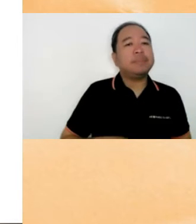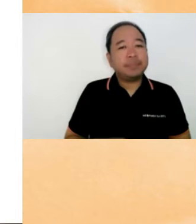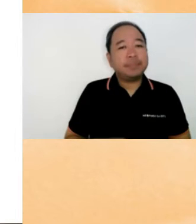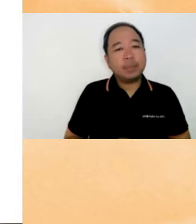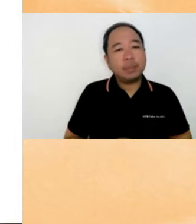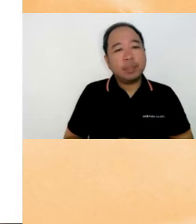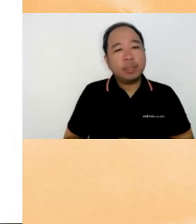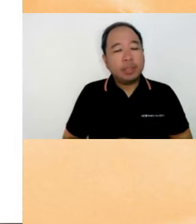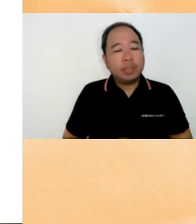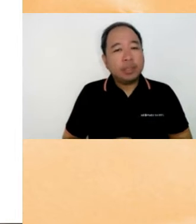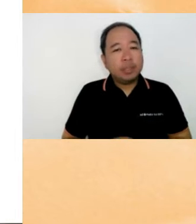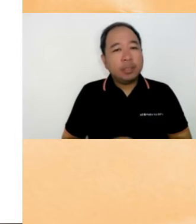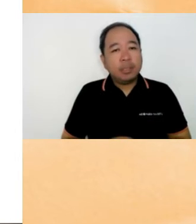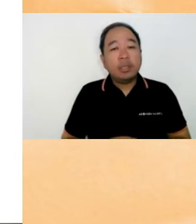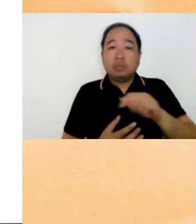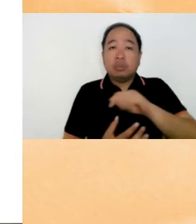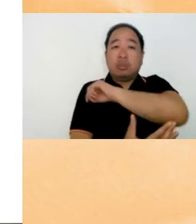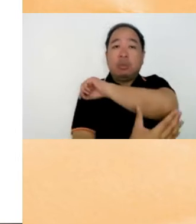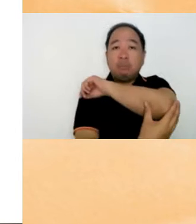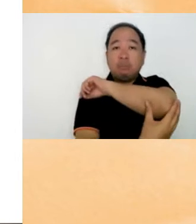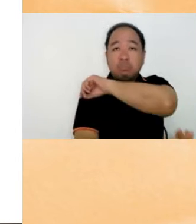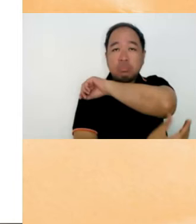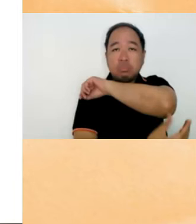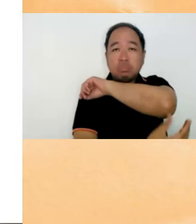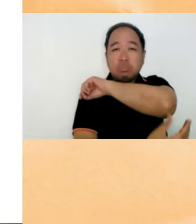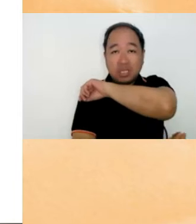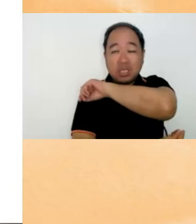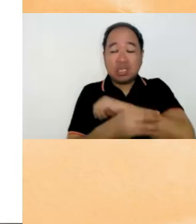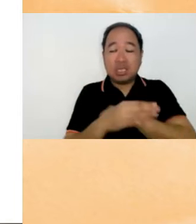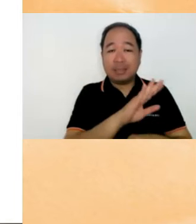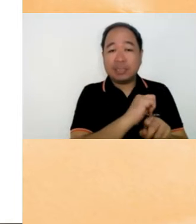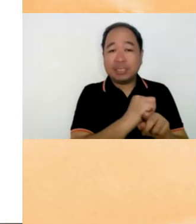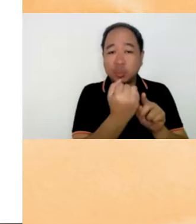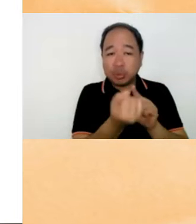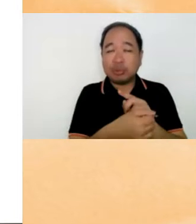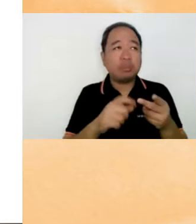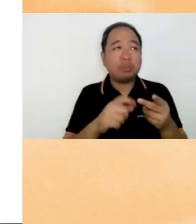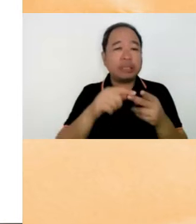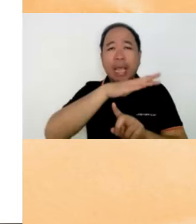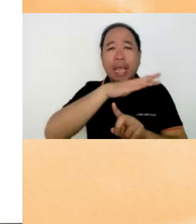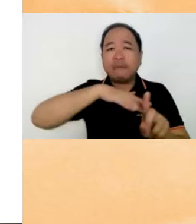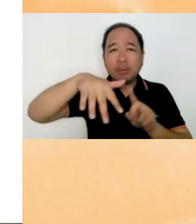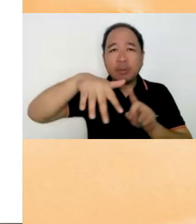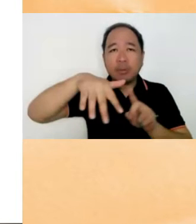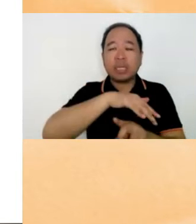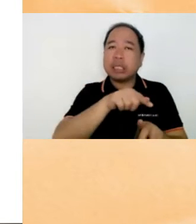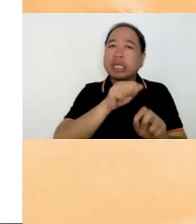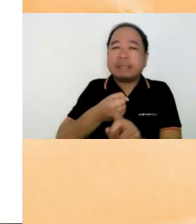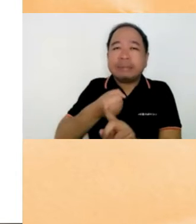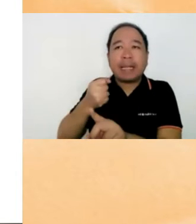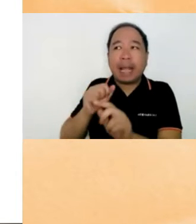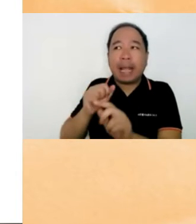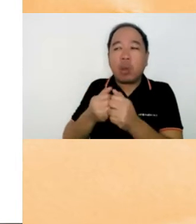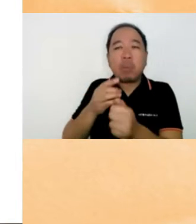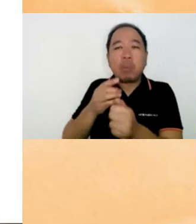are deterrents to achieving attachment in the Philippines. No? Programs that teach mothers to stimulate their infants may